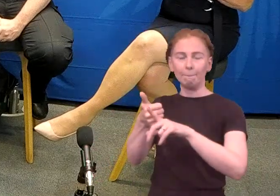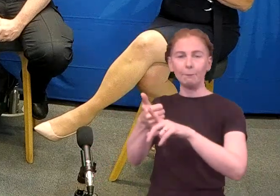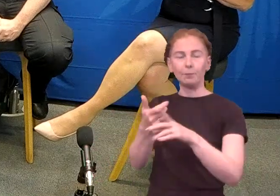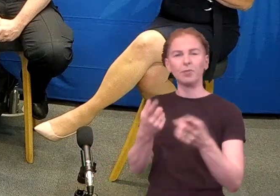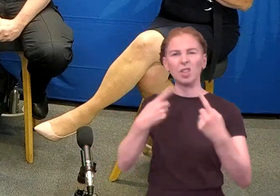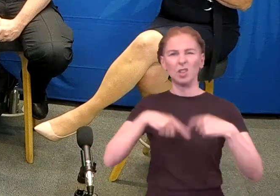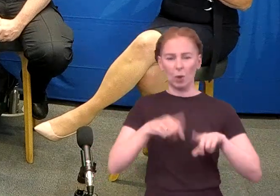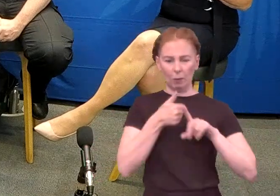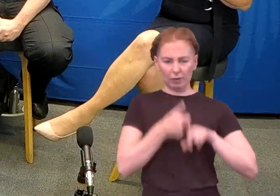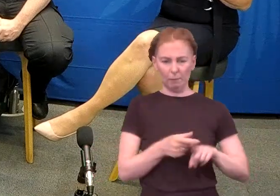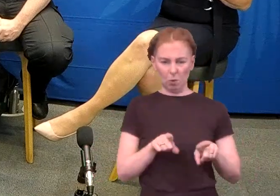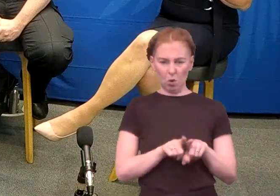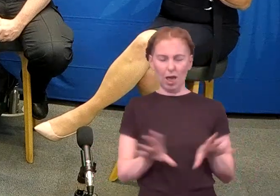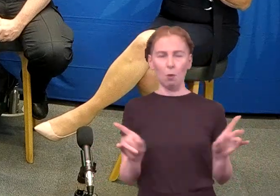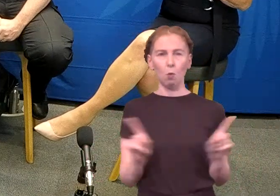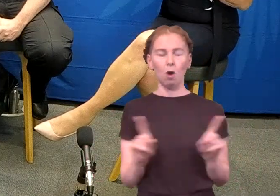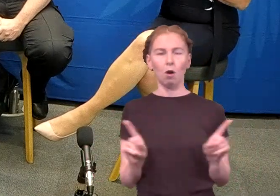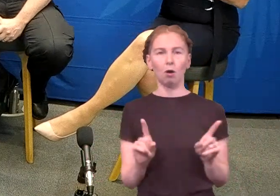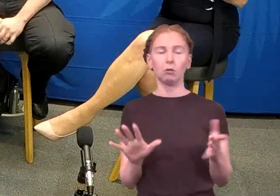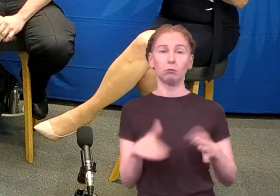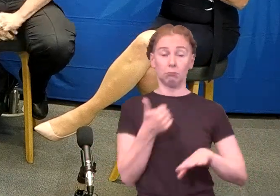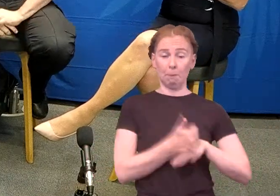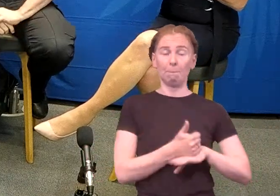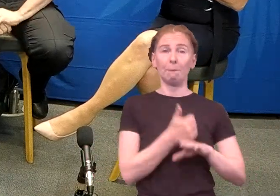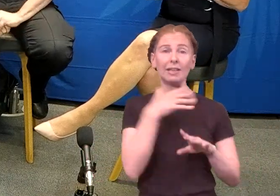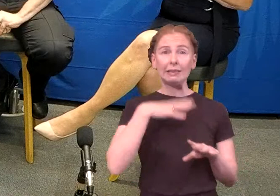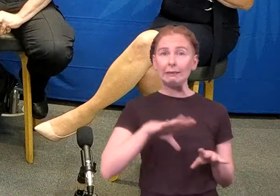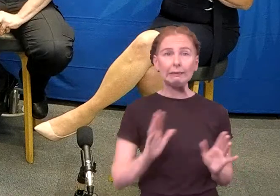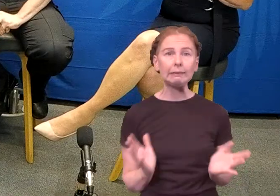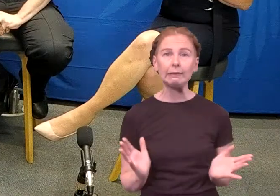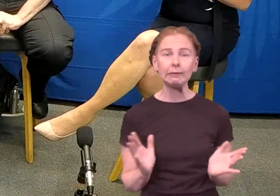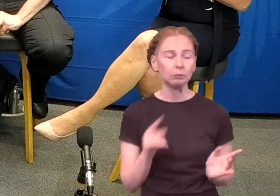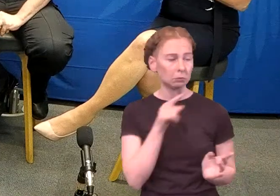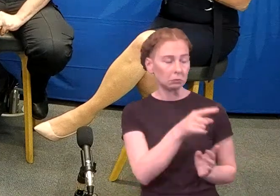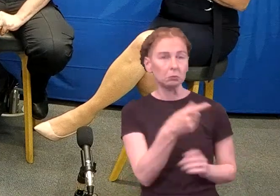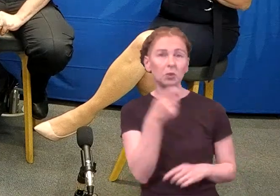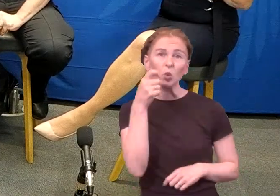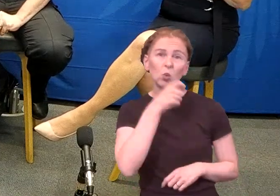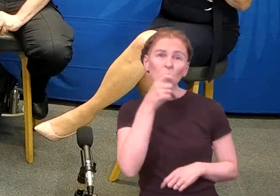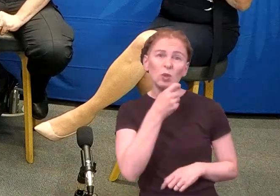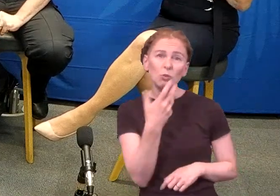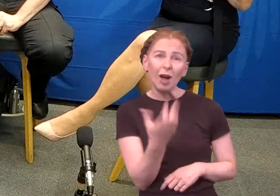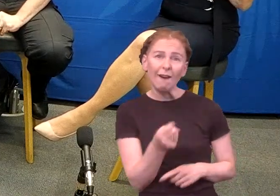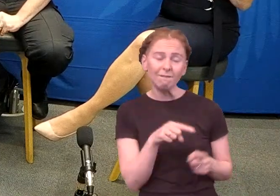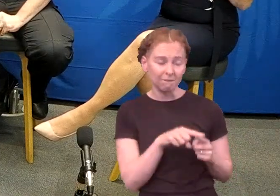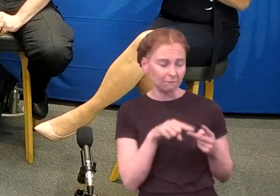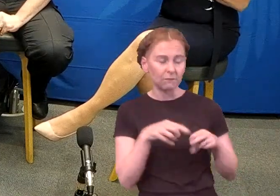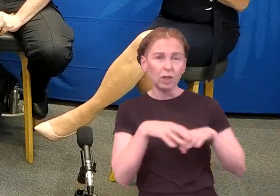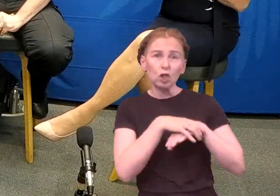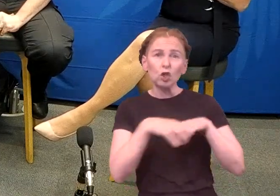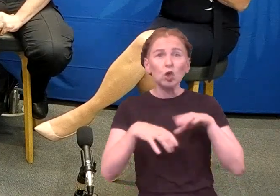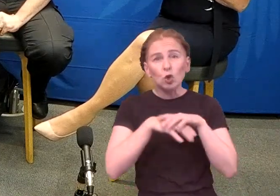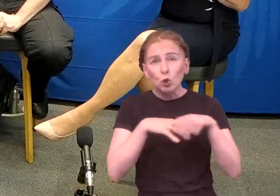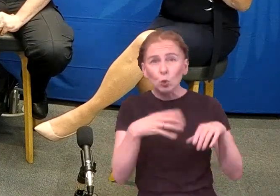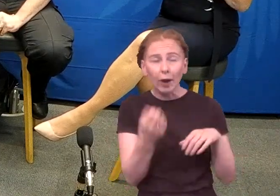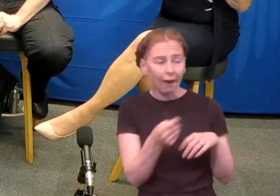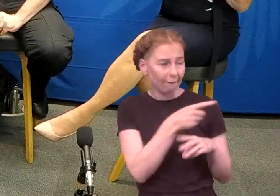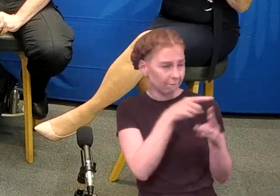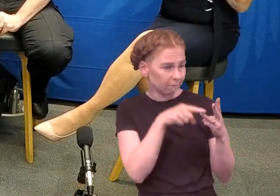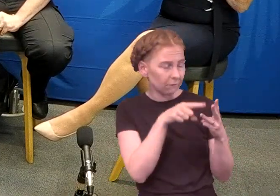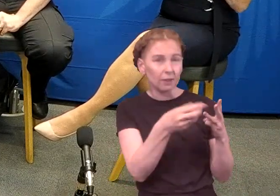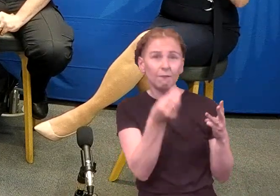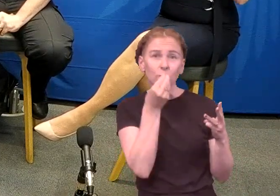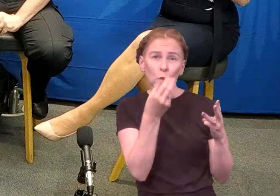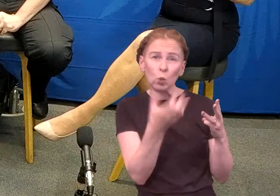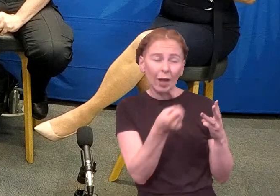fundamental needs, like making sure that they've got toothbrush and shoes and just food and